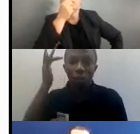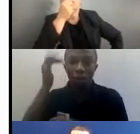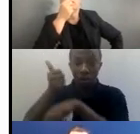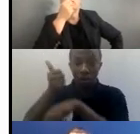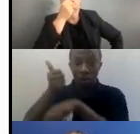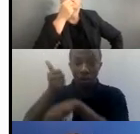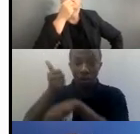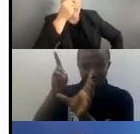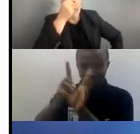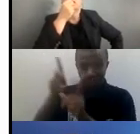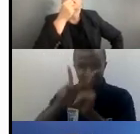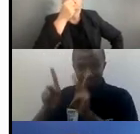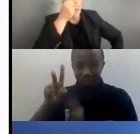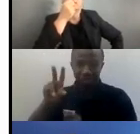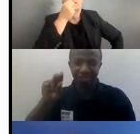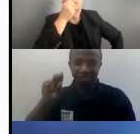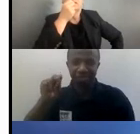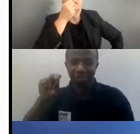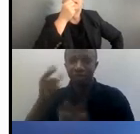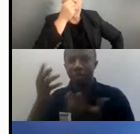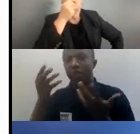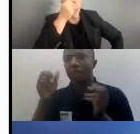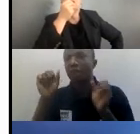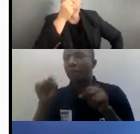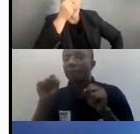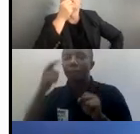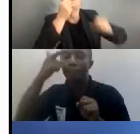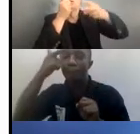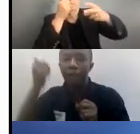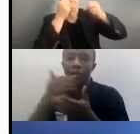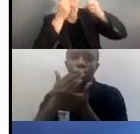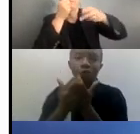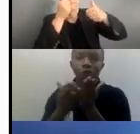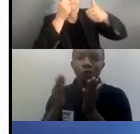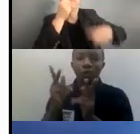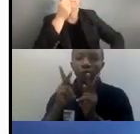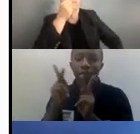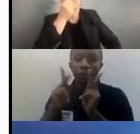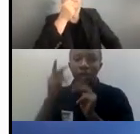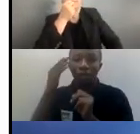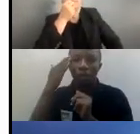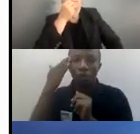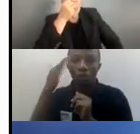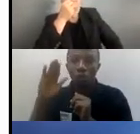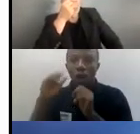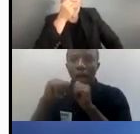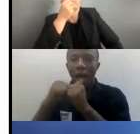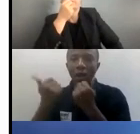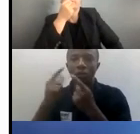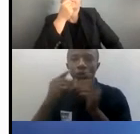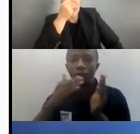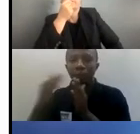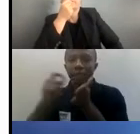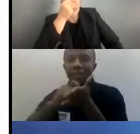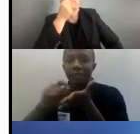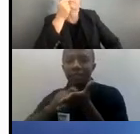too. So, and doctors as well. Necessary for sustainable development.